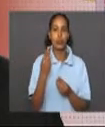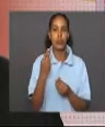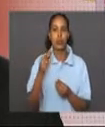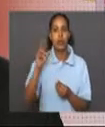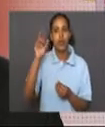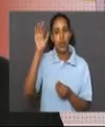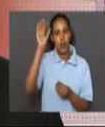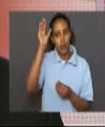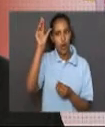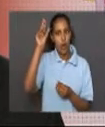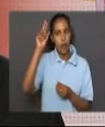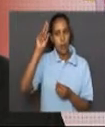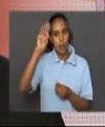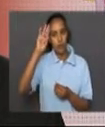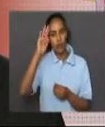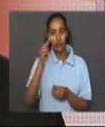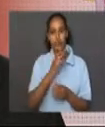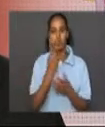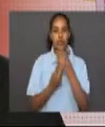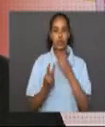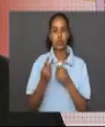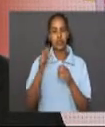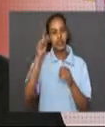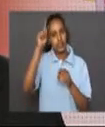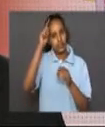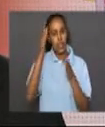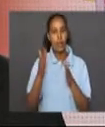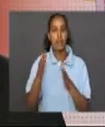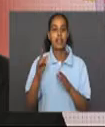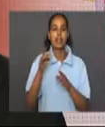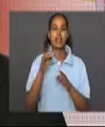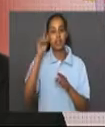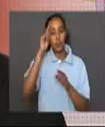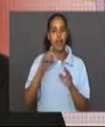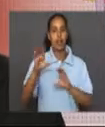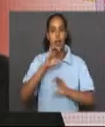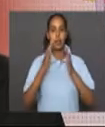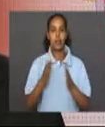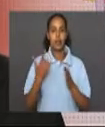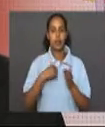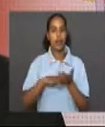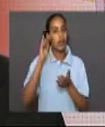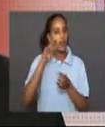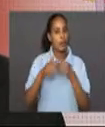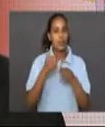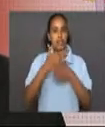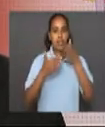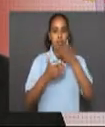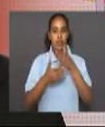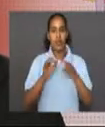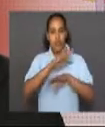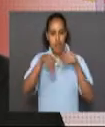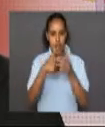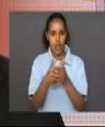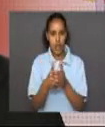Carl Bosch, both of whom were German chemists. We learned about the steps